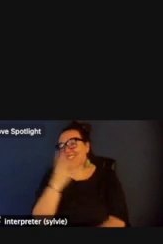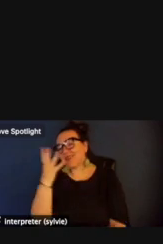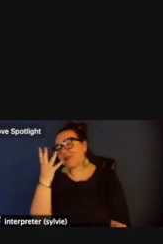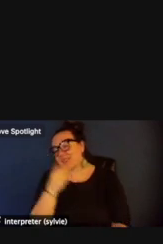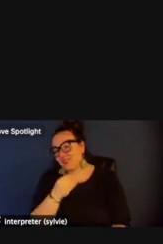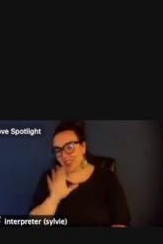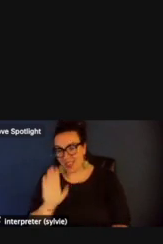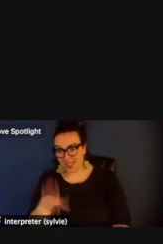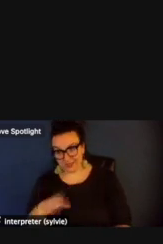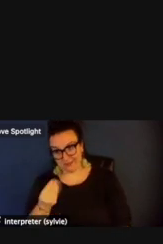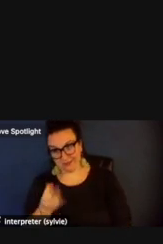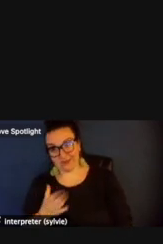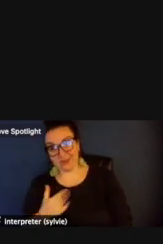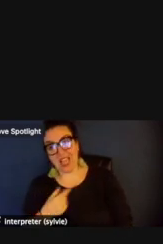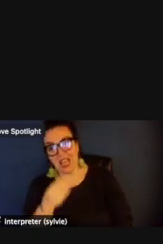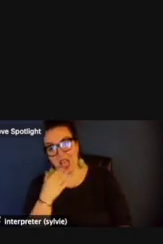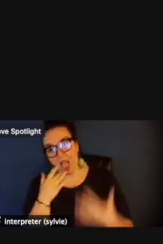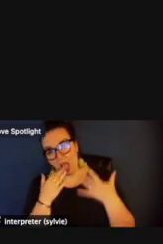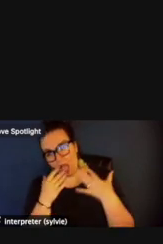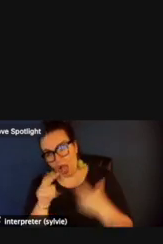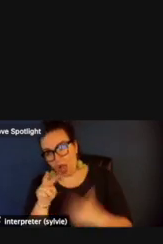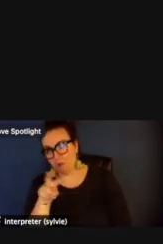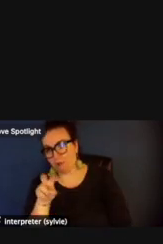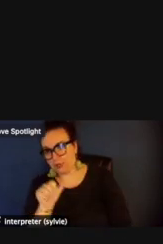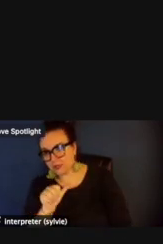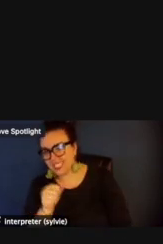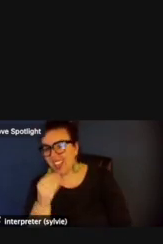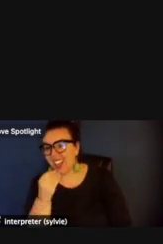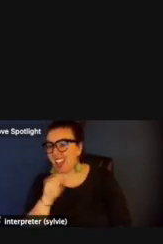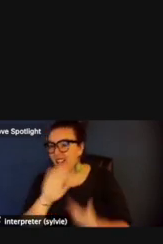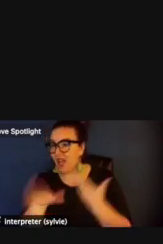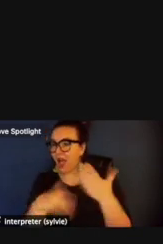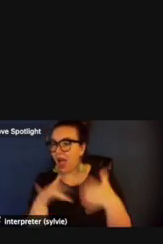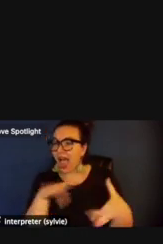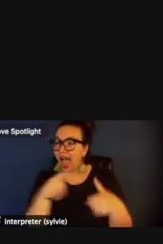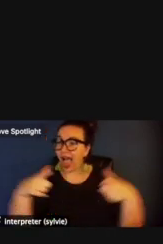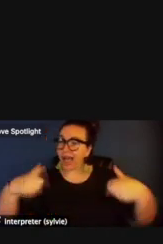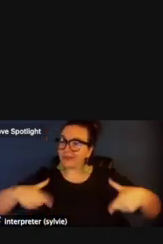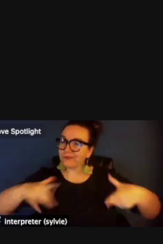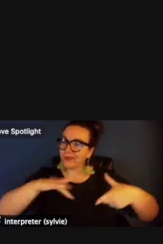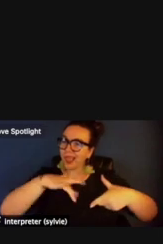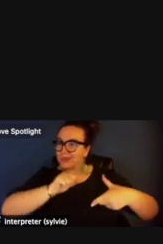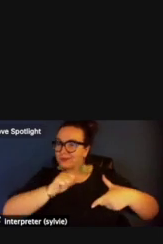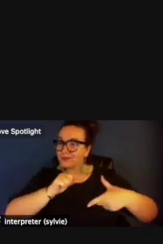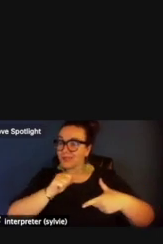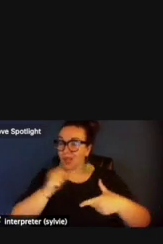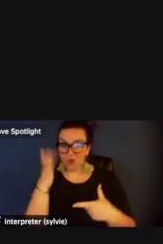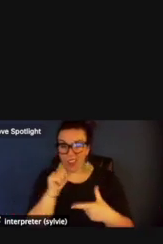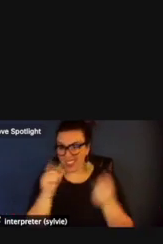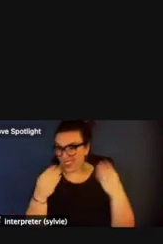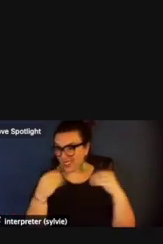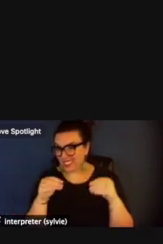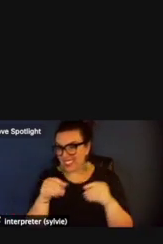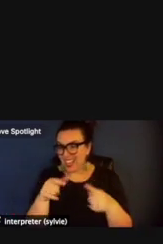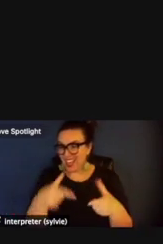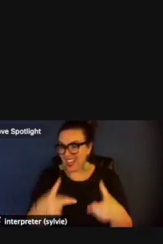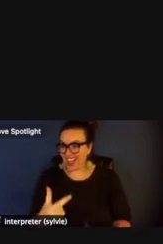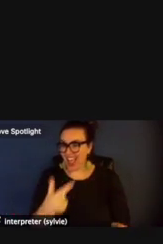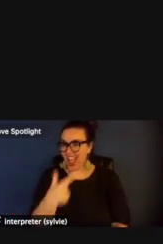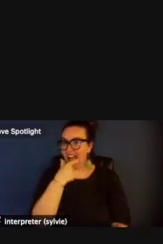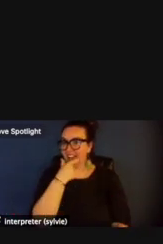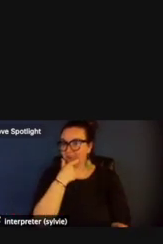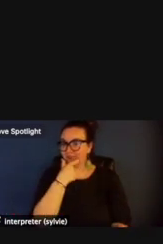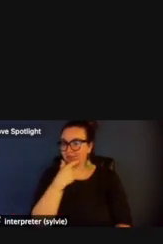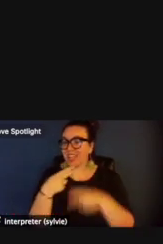ate a lot of pizza, and I ate a whole pizza by myself because they don't sell slices. They call it a